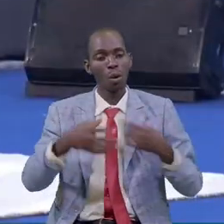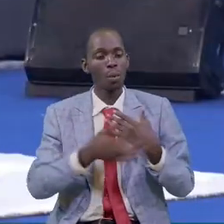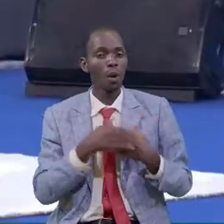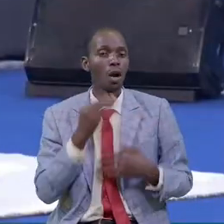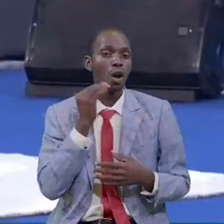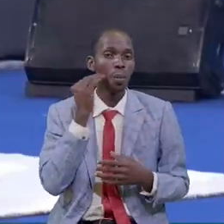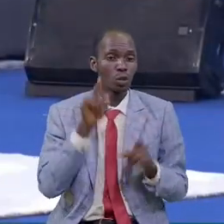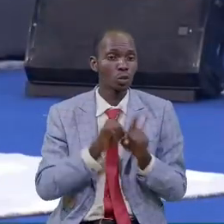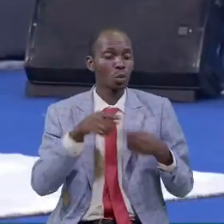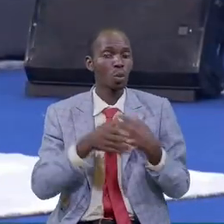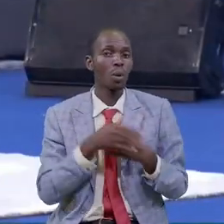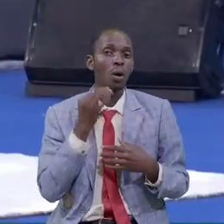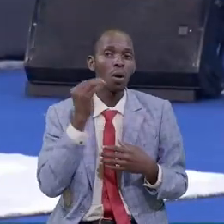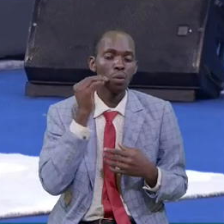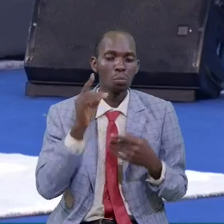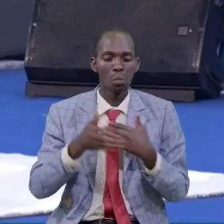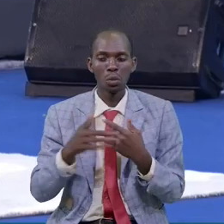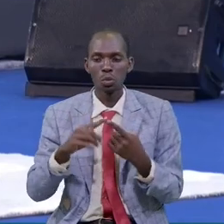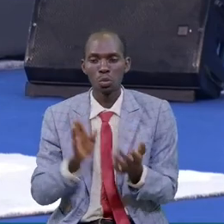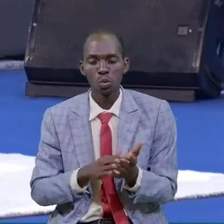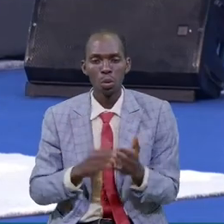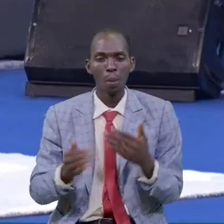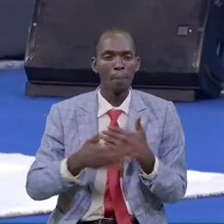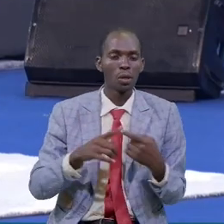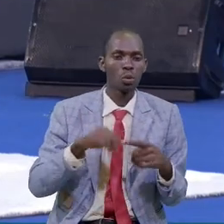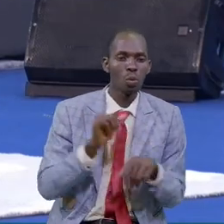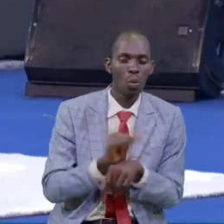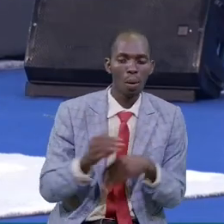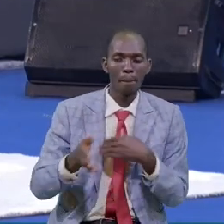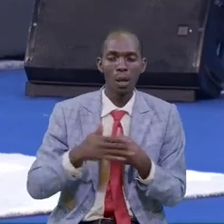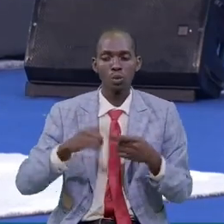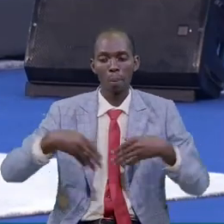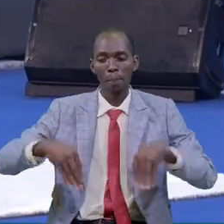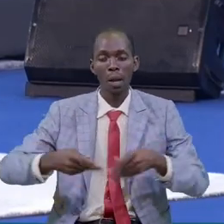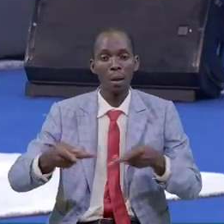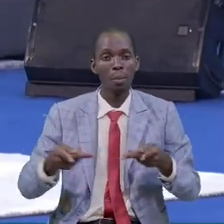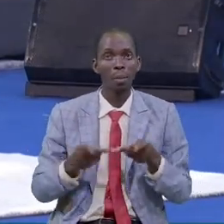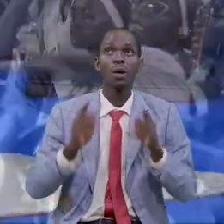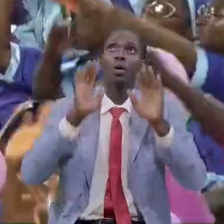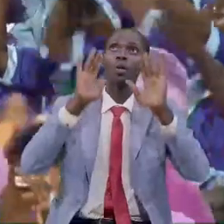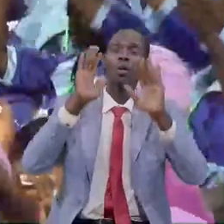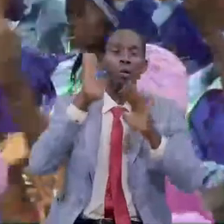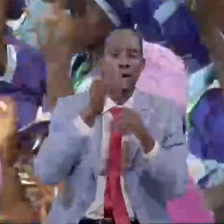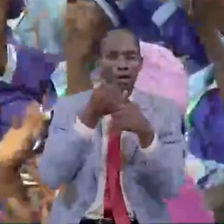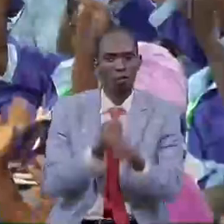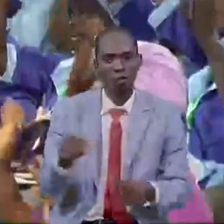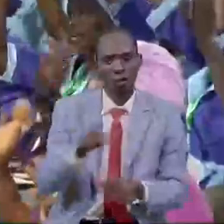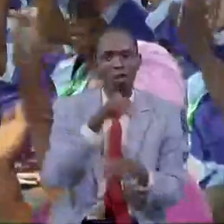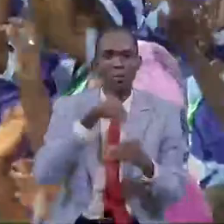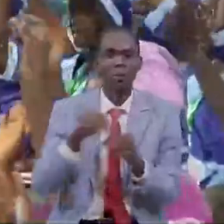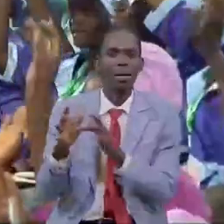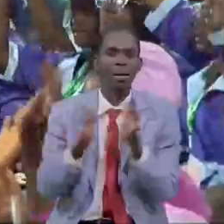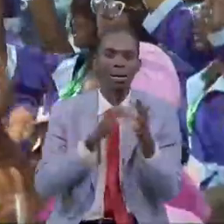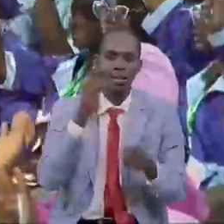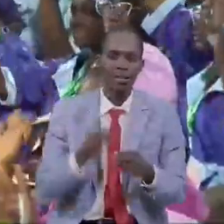going back to school, going back to work, going back to the marketplace, signs lorsque and nous wonders aurons fini, will follow vous irez à la maison, vous irez au marché, vous